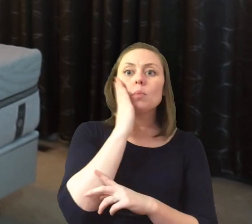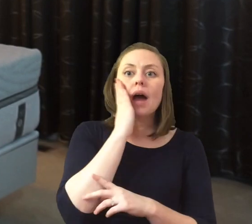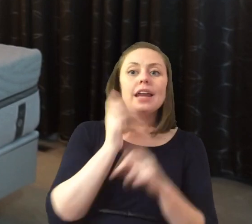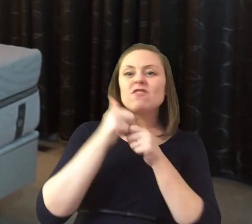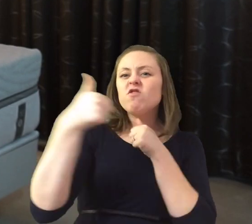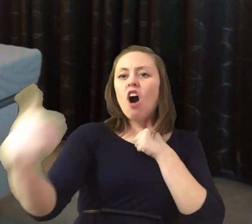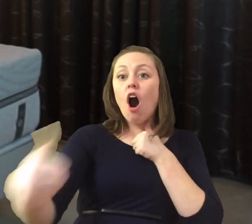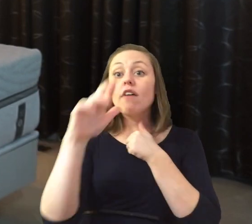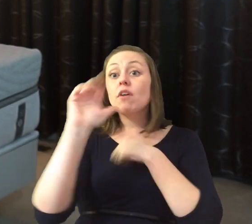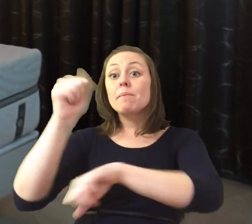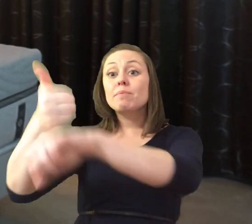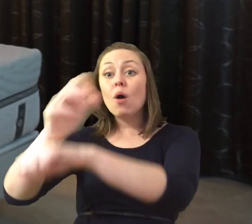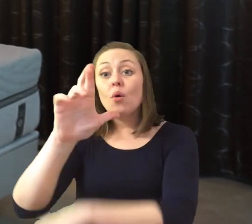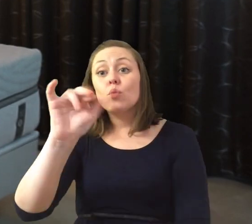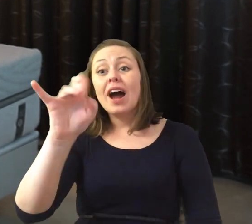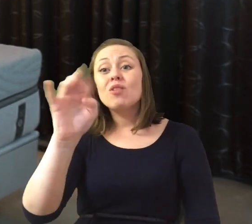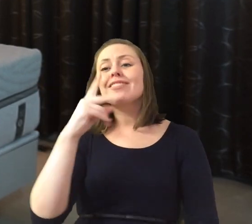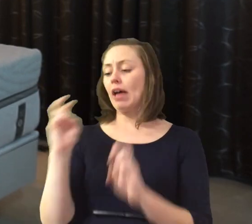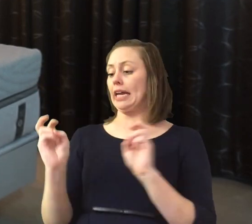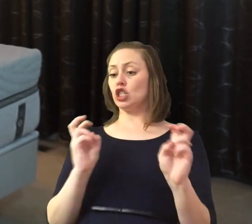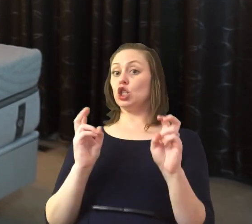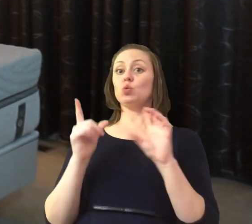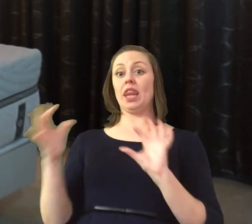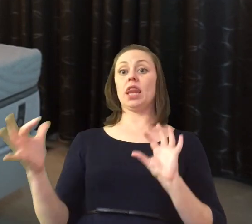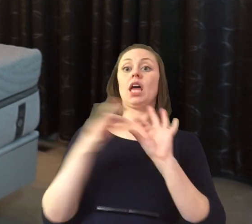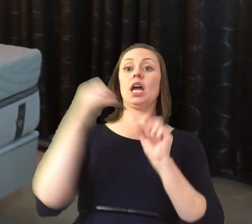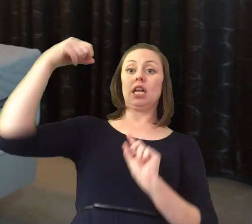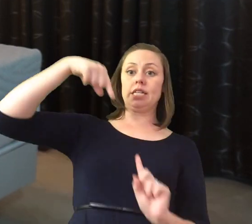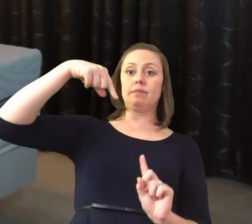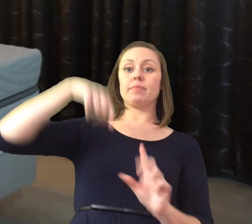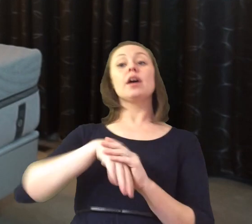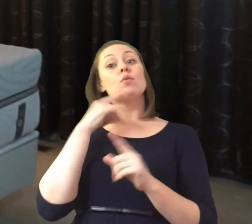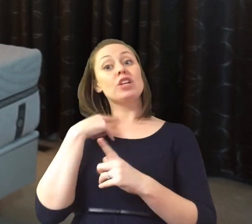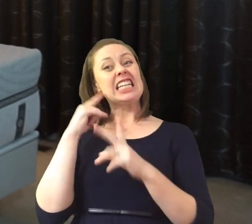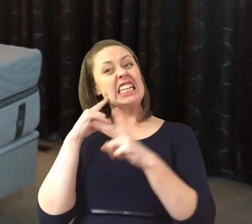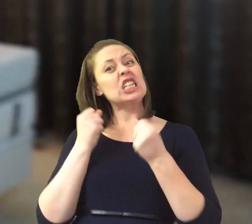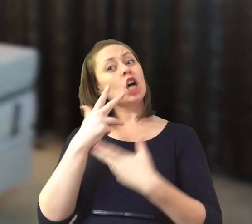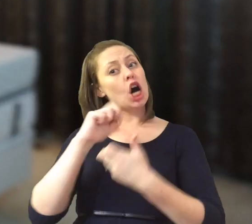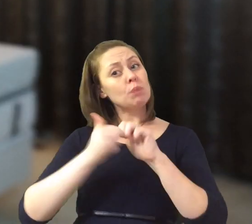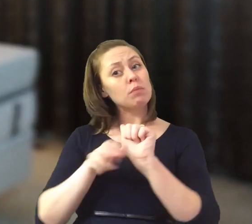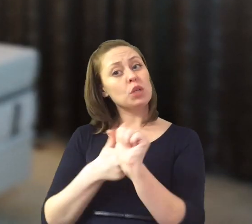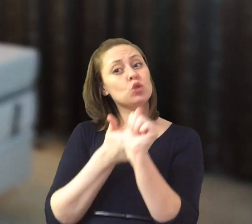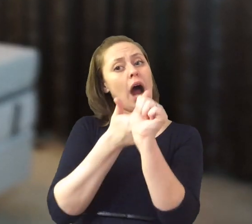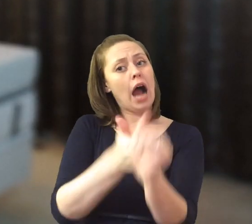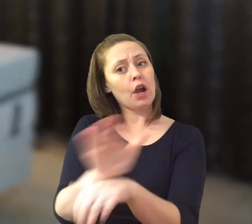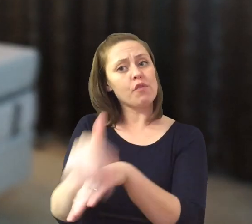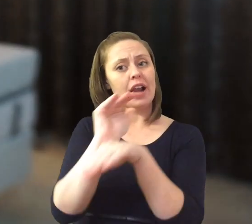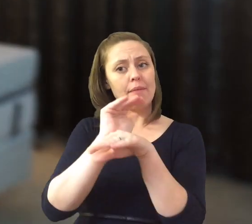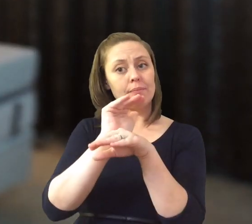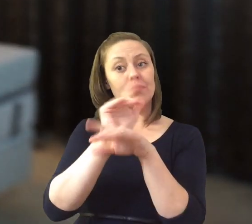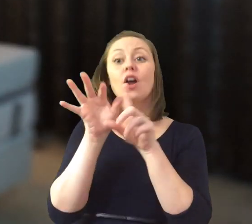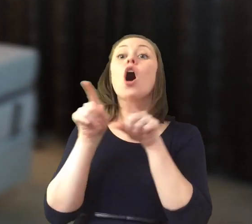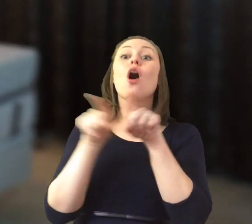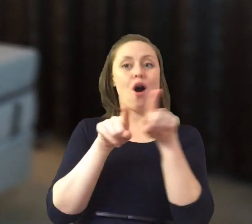bed is like far from your router, sometimes there's issues with connectivity, which caused problems with the tracking at night, as